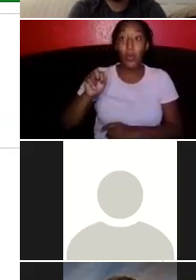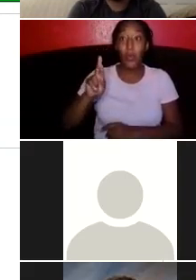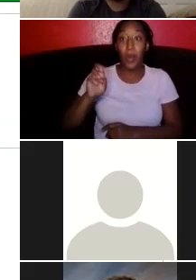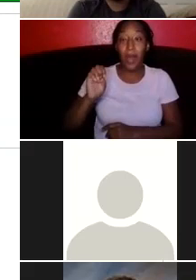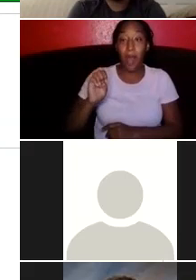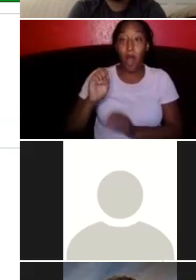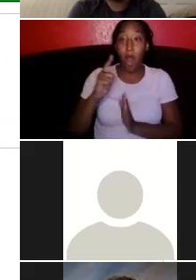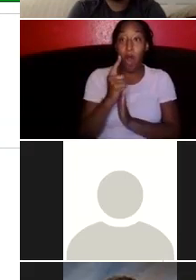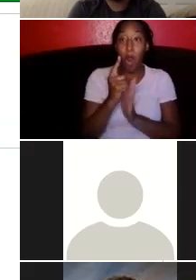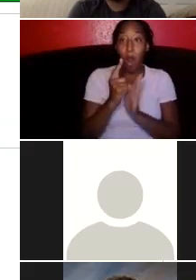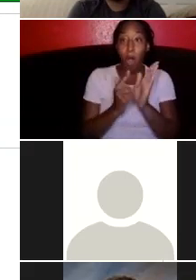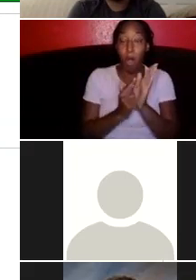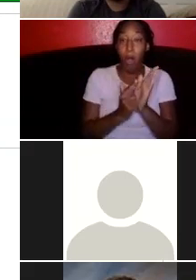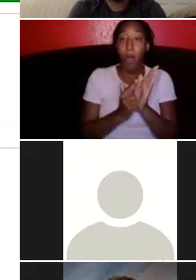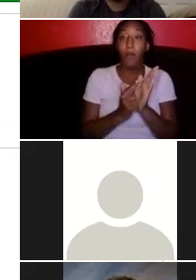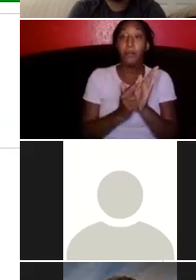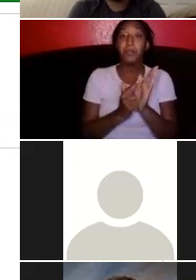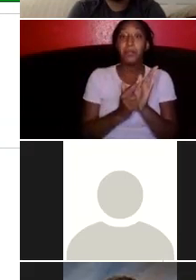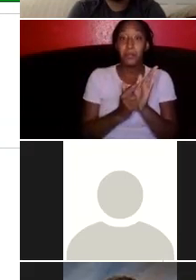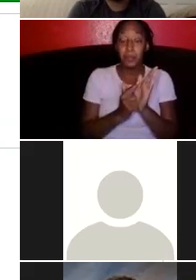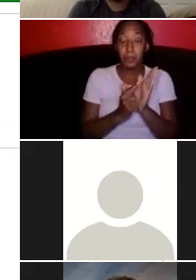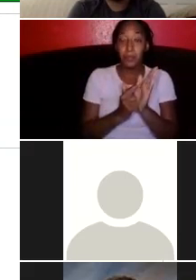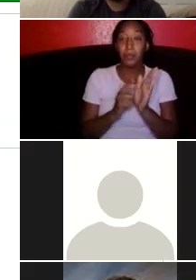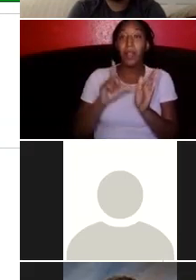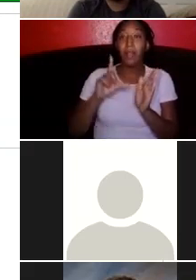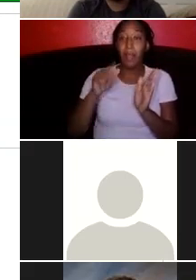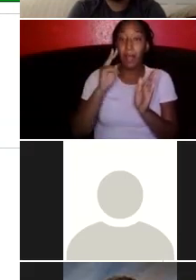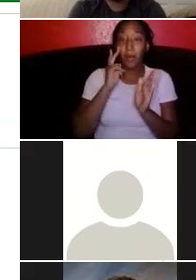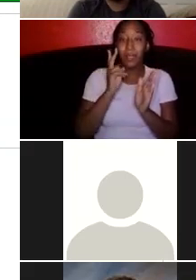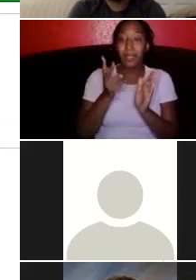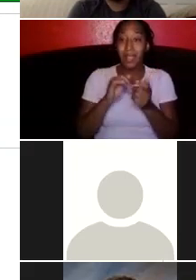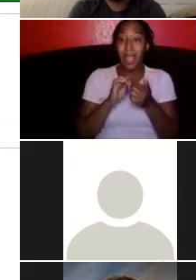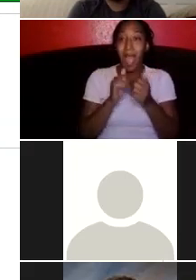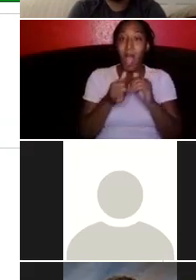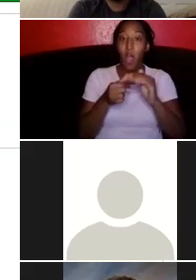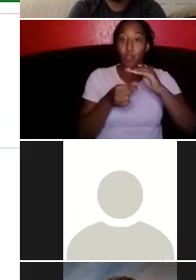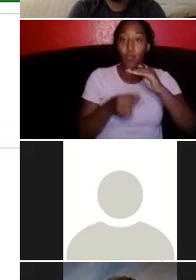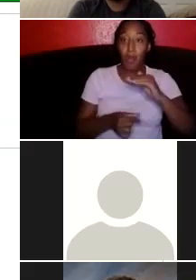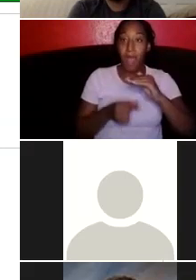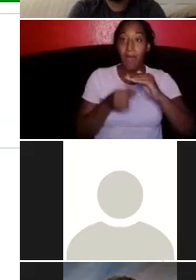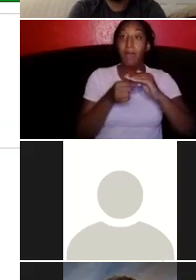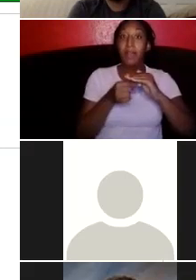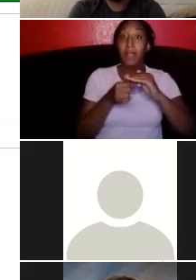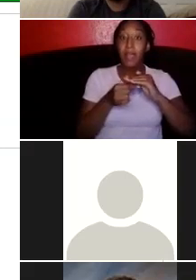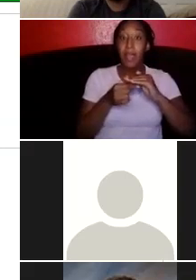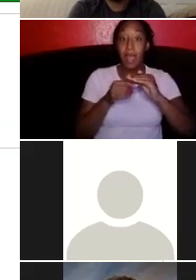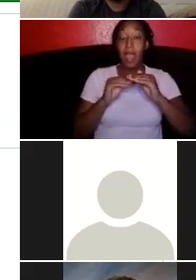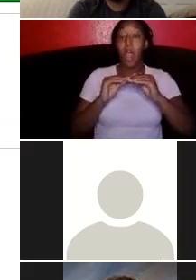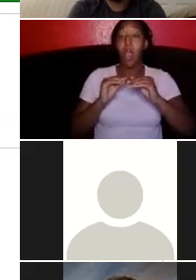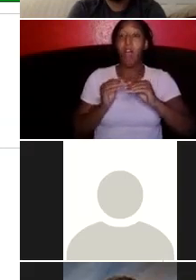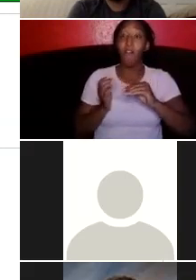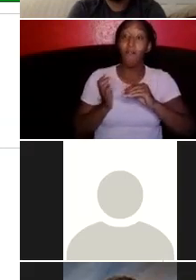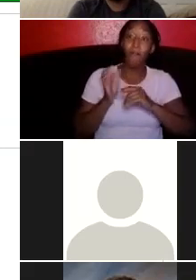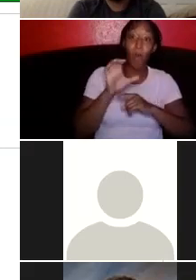interacts with objects and creates a force on objects. We'll see how